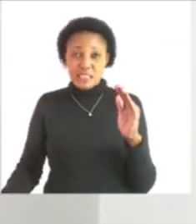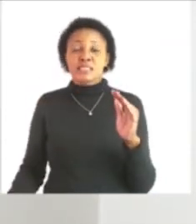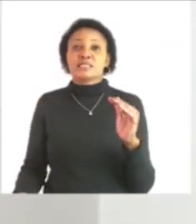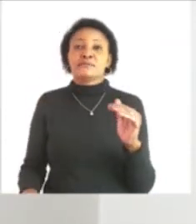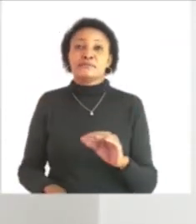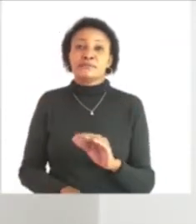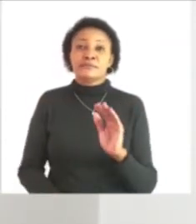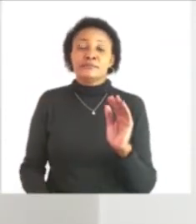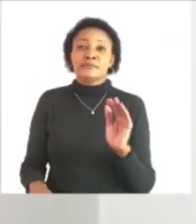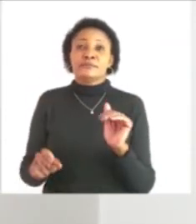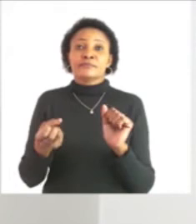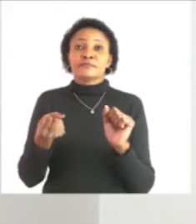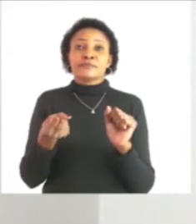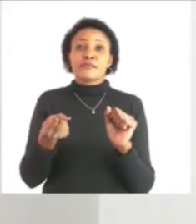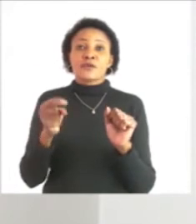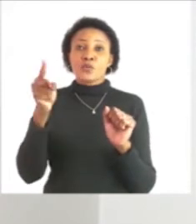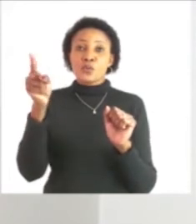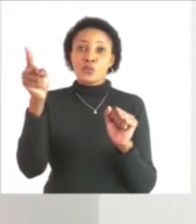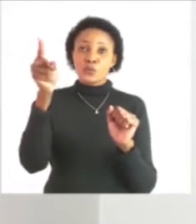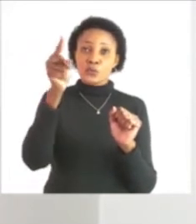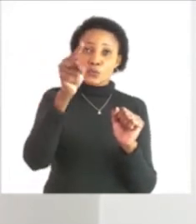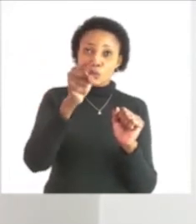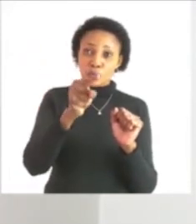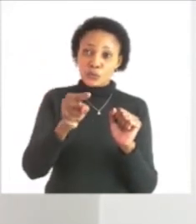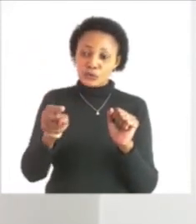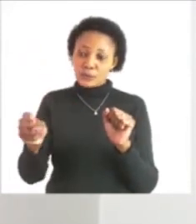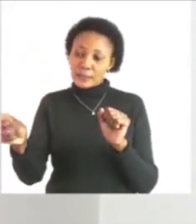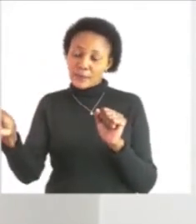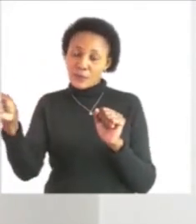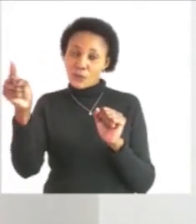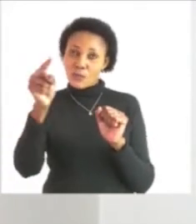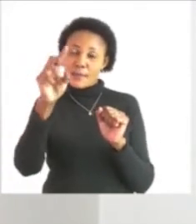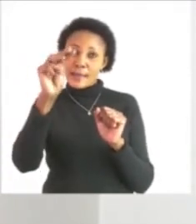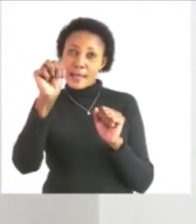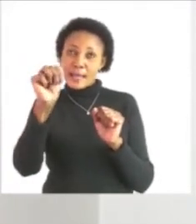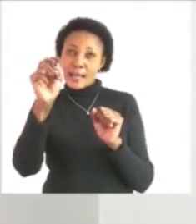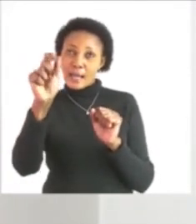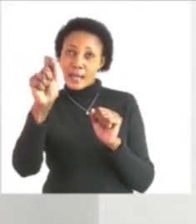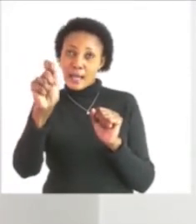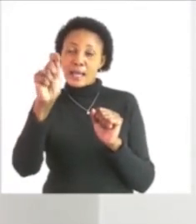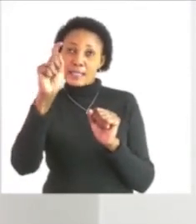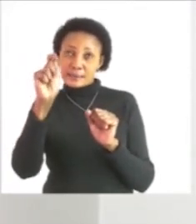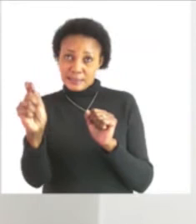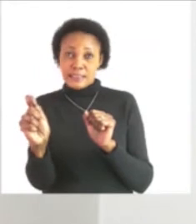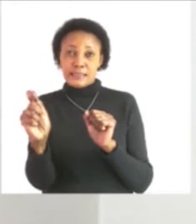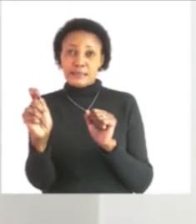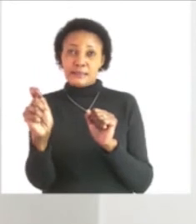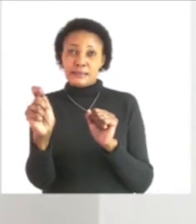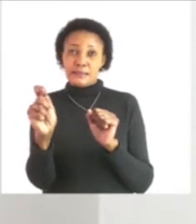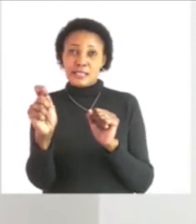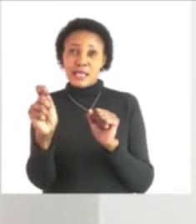Mat. So what you're going to do, you're going to circle the word mat. using any